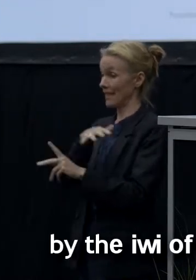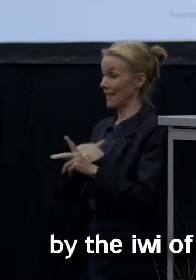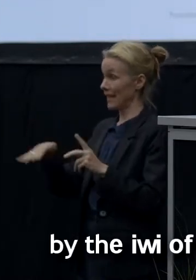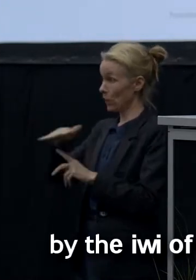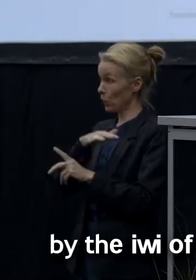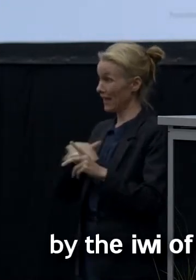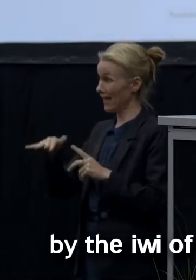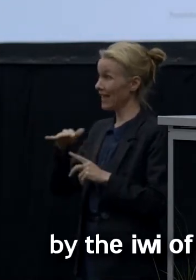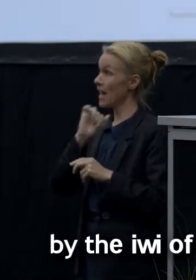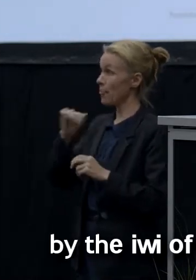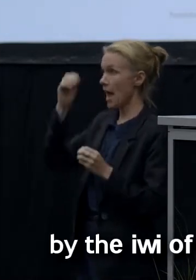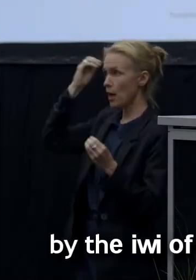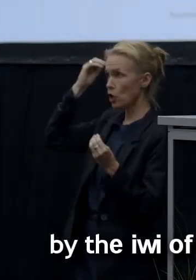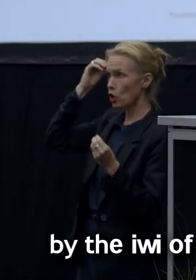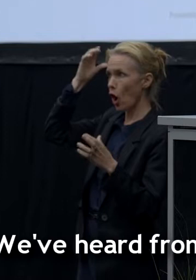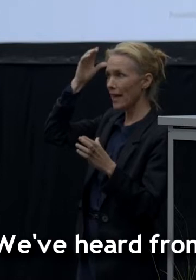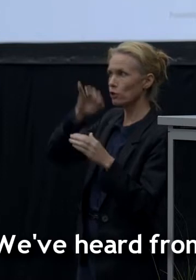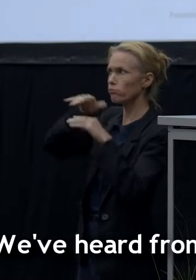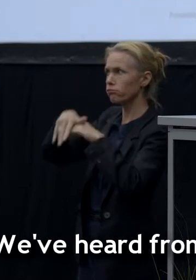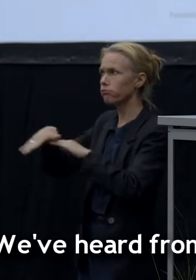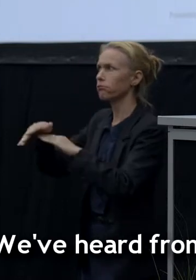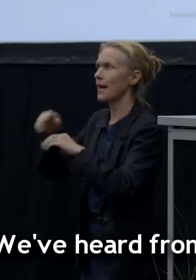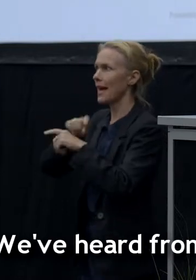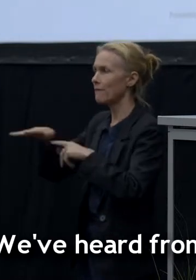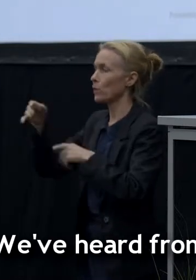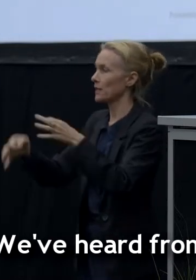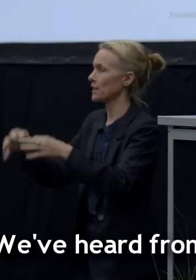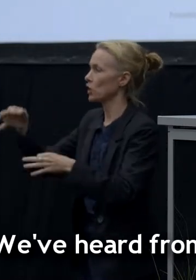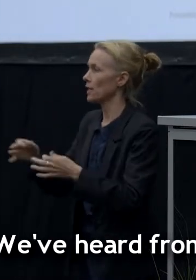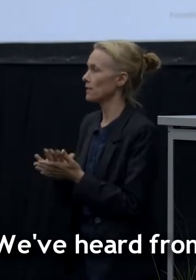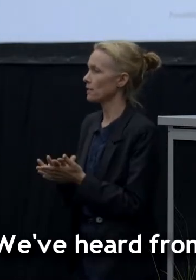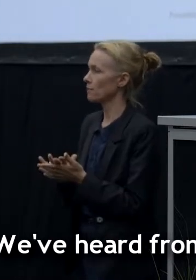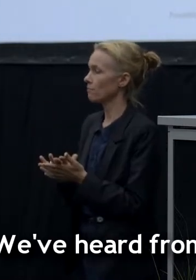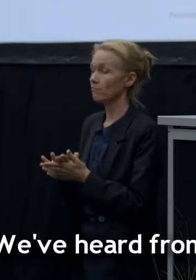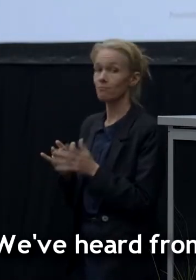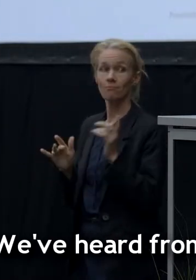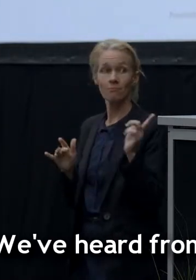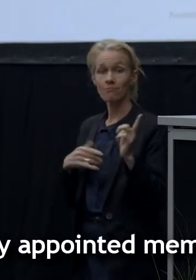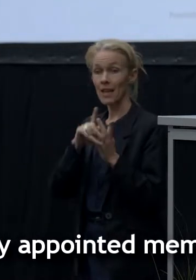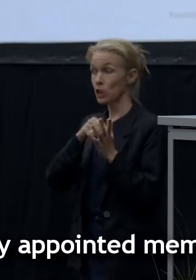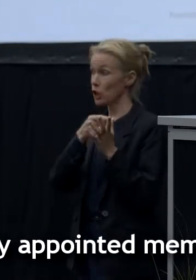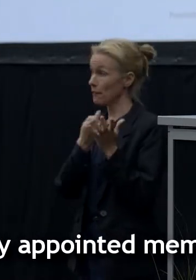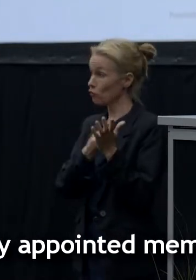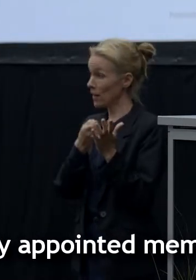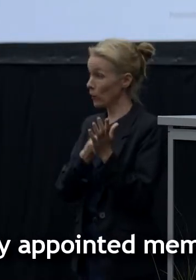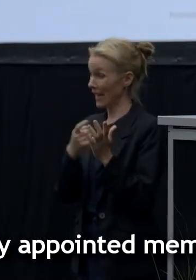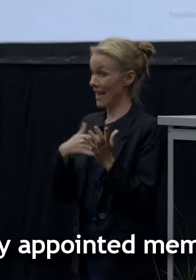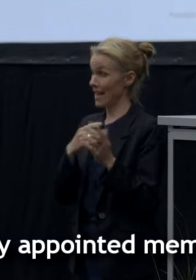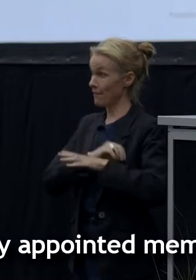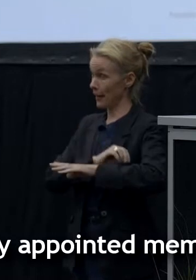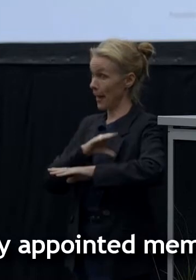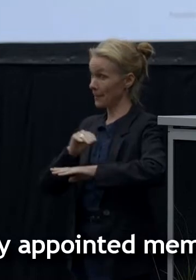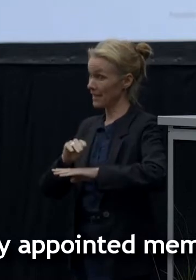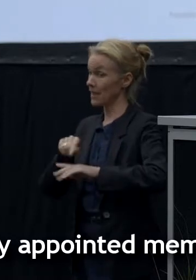are woven through our plans. We've heard from Professor James Renwick, a Kāpiti local and recently appointed member of the